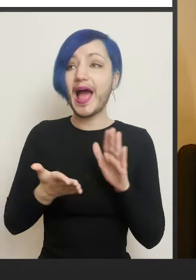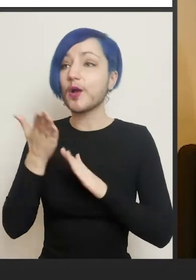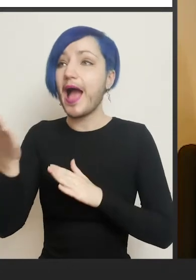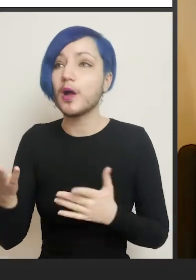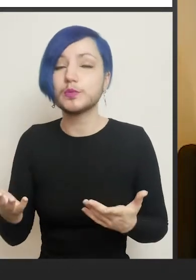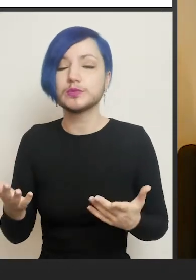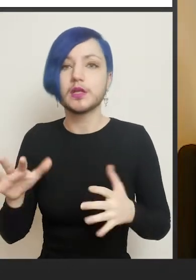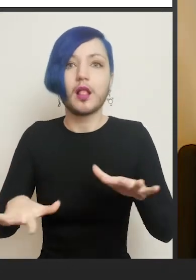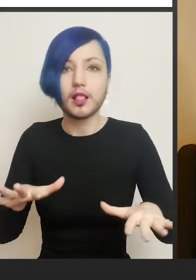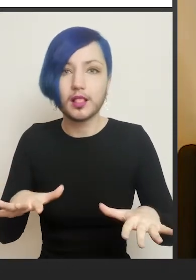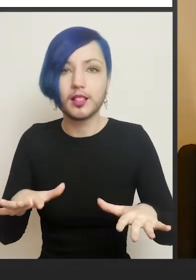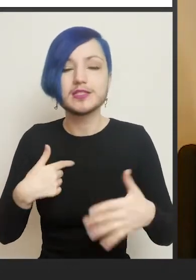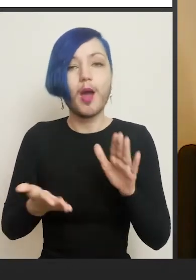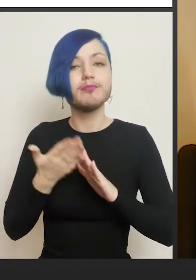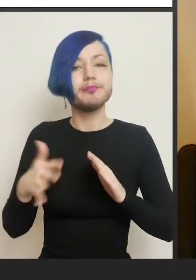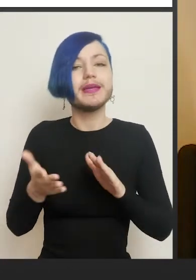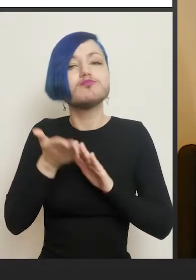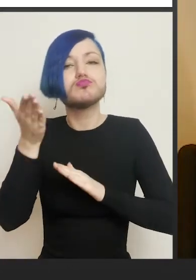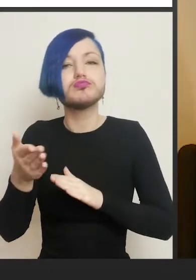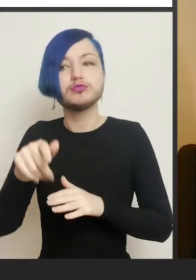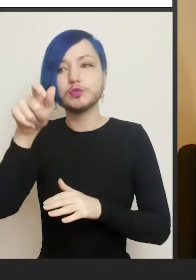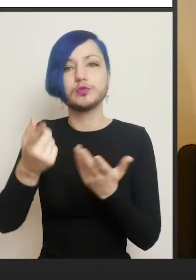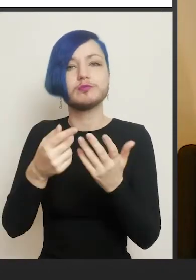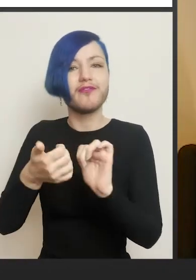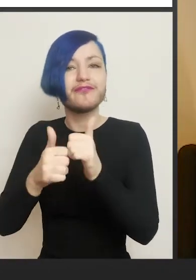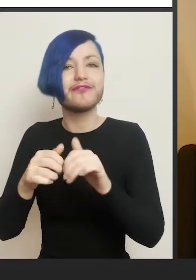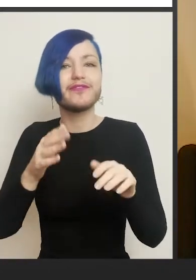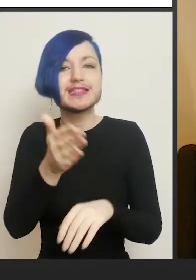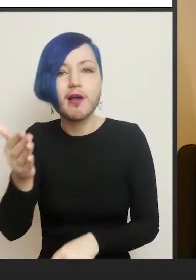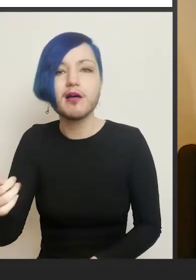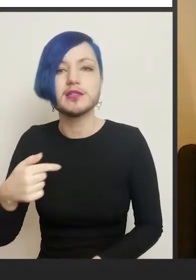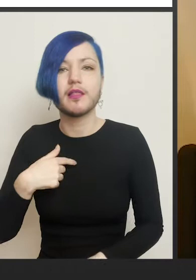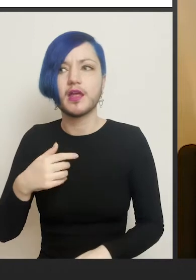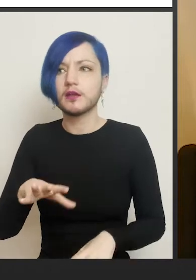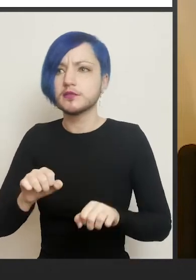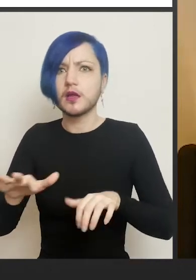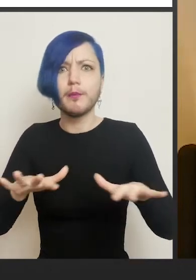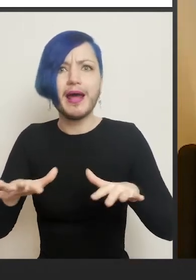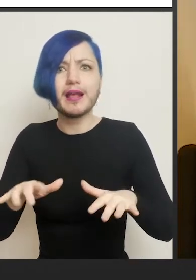I went to somebody's garden and I started panicking because I couldn't just